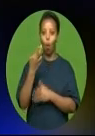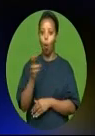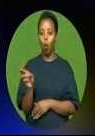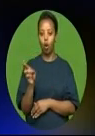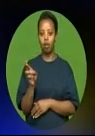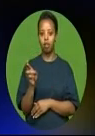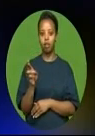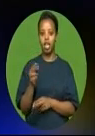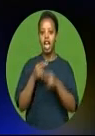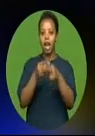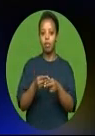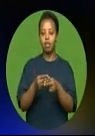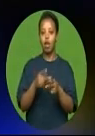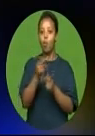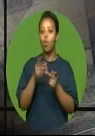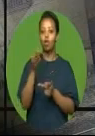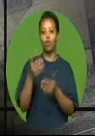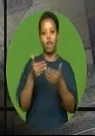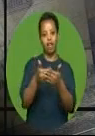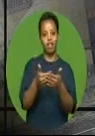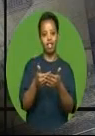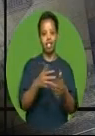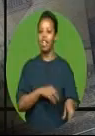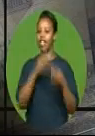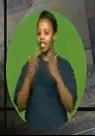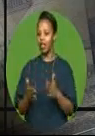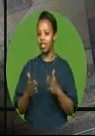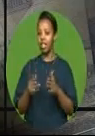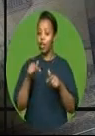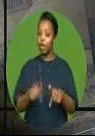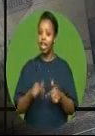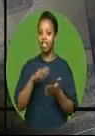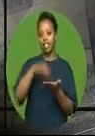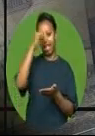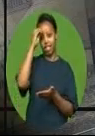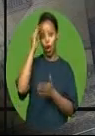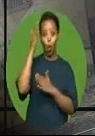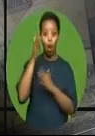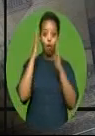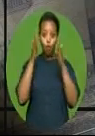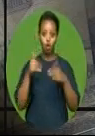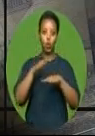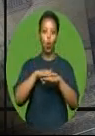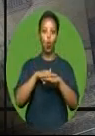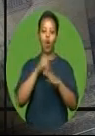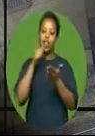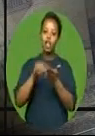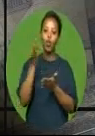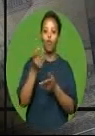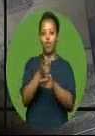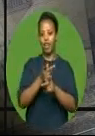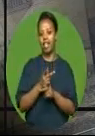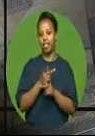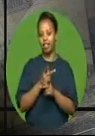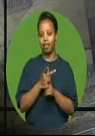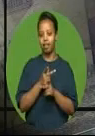or named place of delivery. Students, today's lesson will focus on the letter of